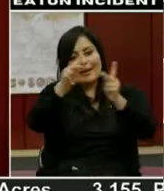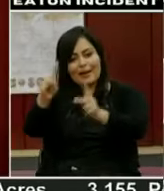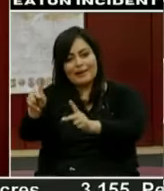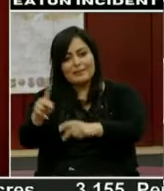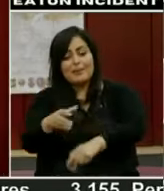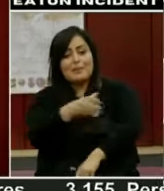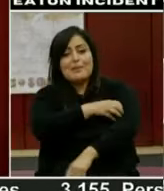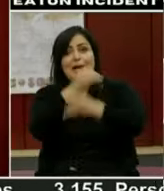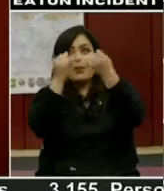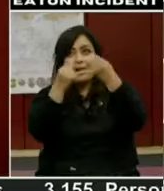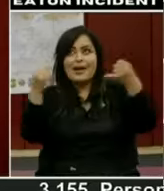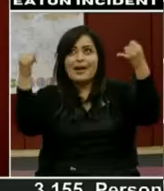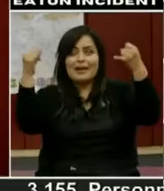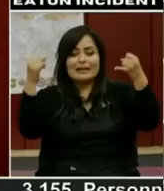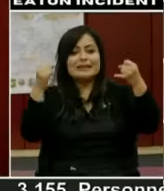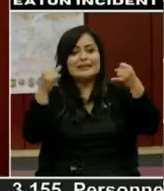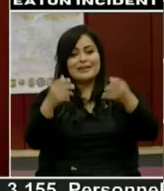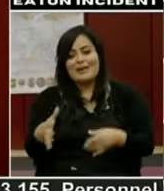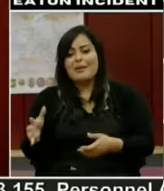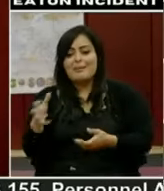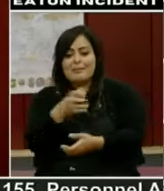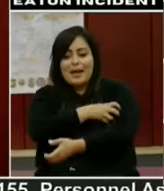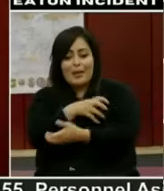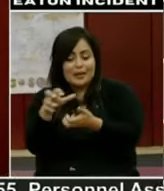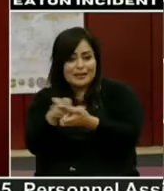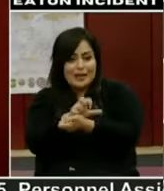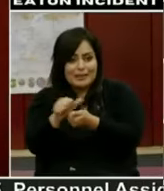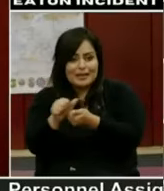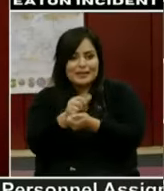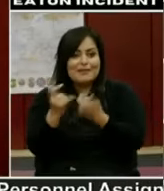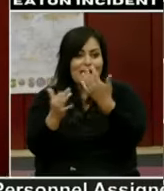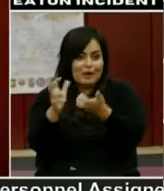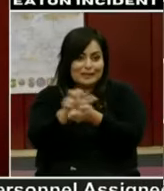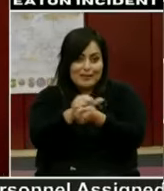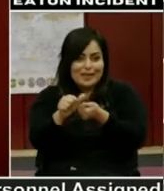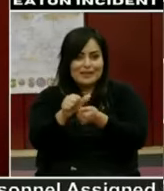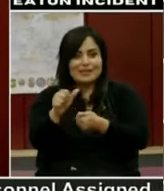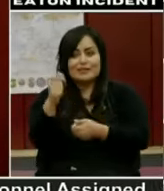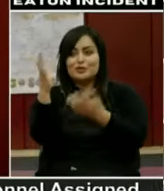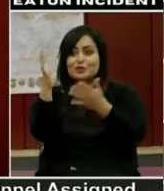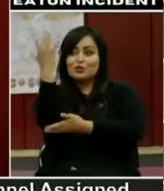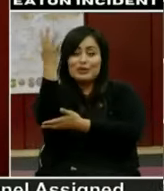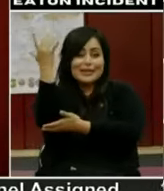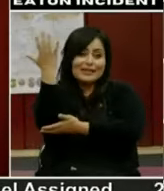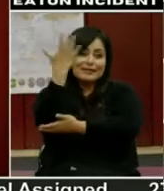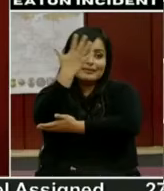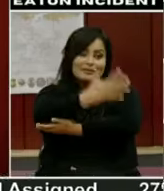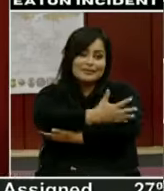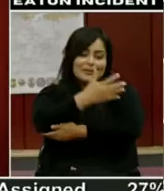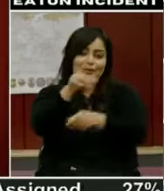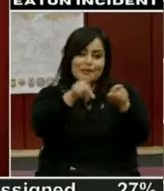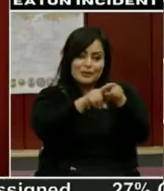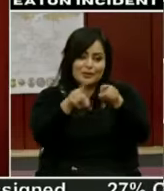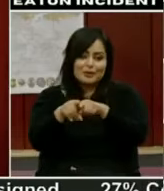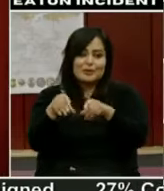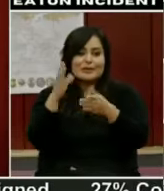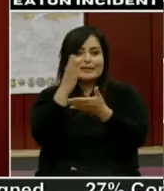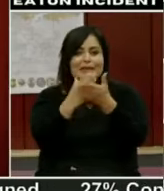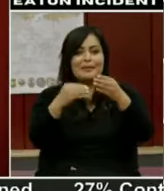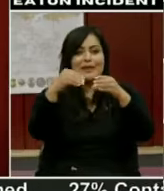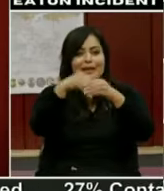not only fire damage, but there's a lot of wind damage. We have large trees that are down across the roadways, into